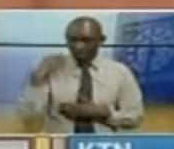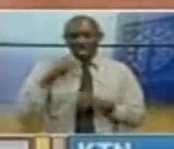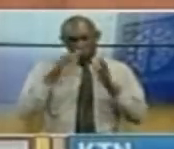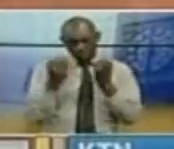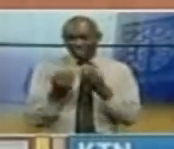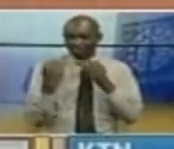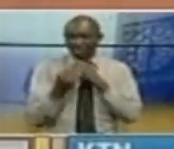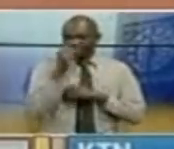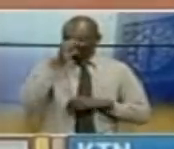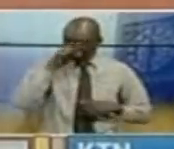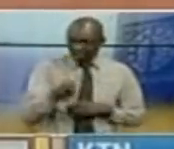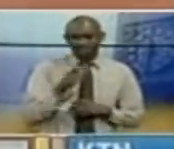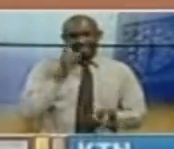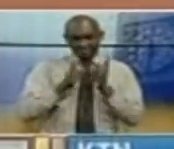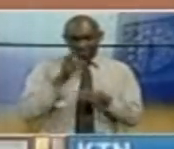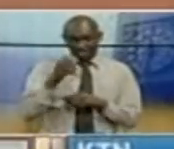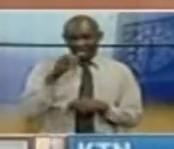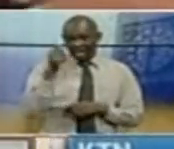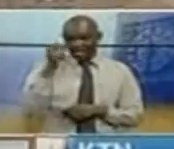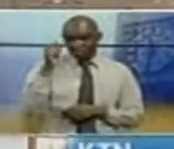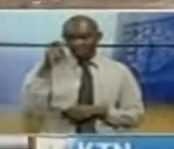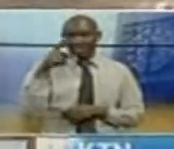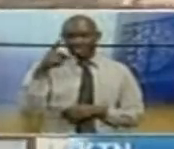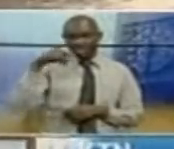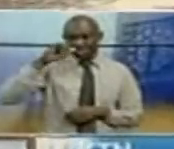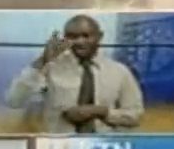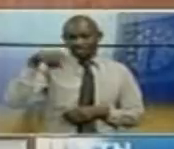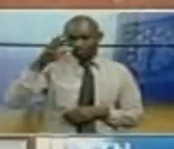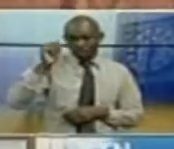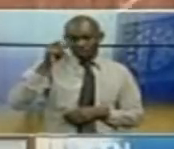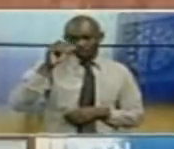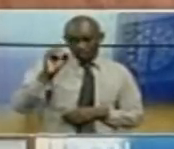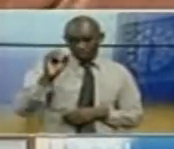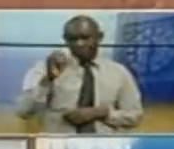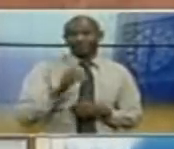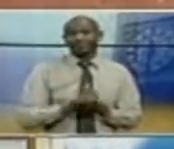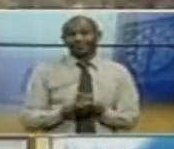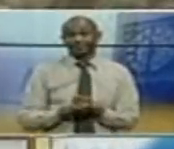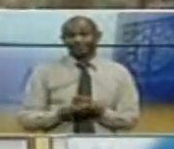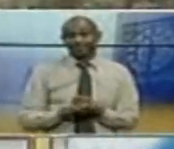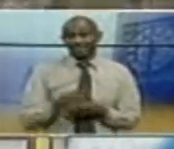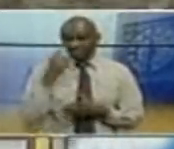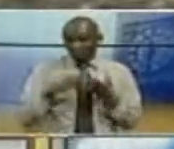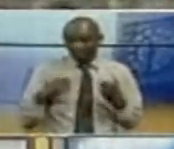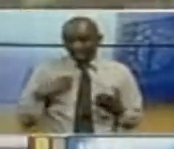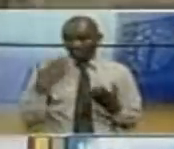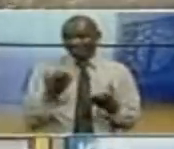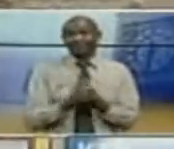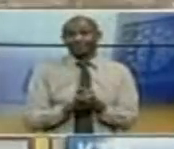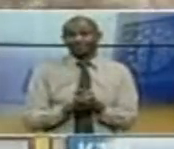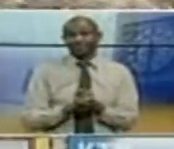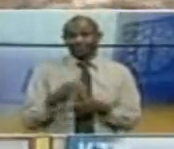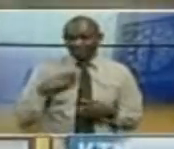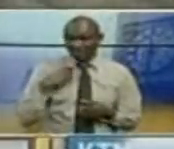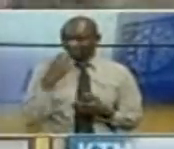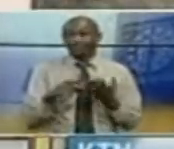junior 5,000 meter runner Anthony Kiprono. Hey, I'm from Boshamir. I've been traveling to 32 countries worldwide, and I'm a